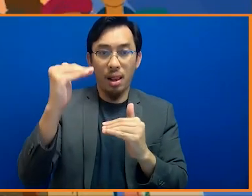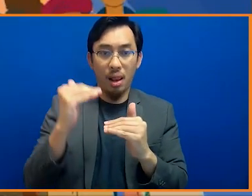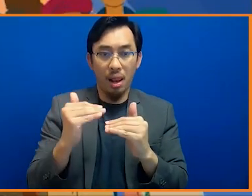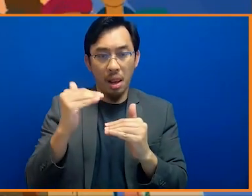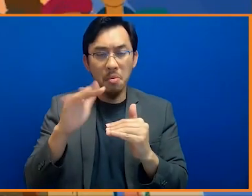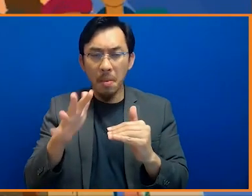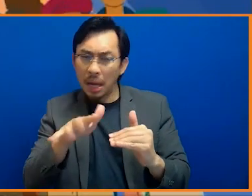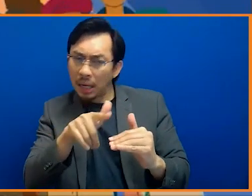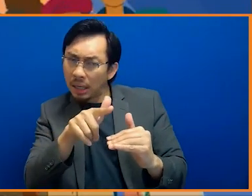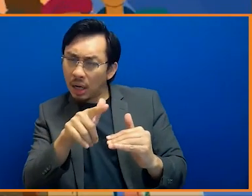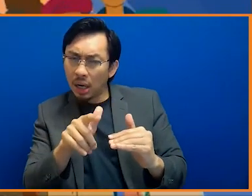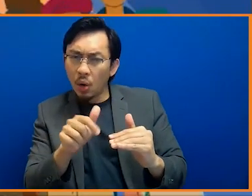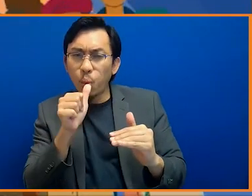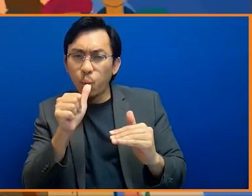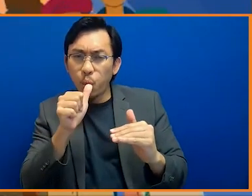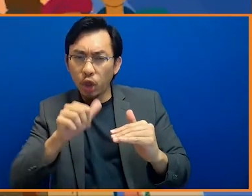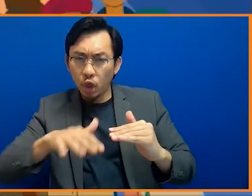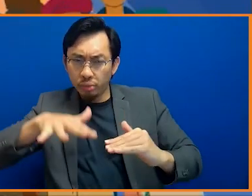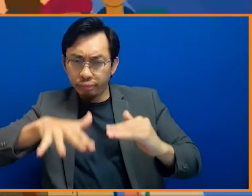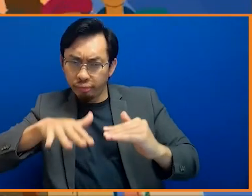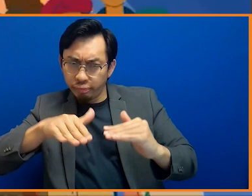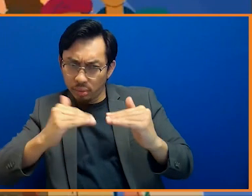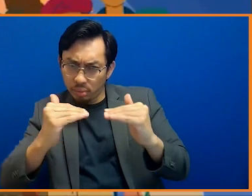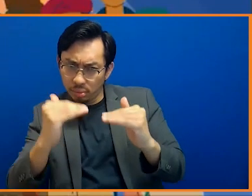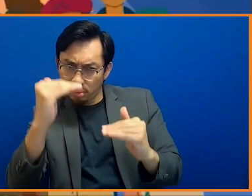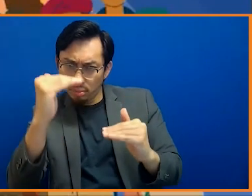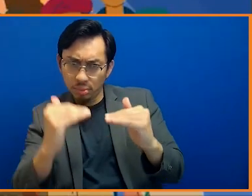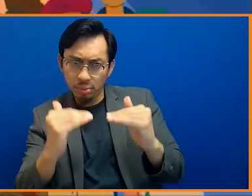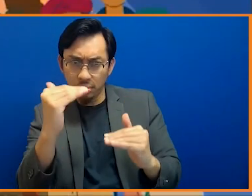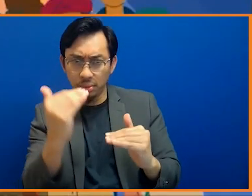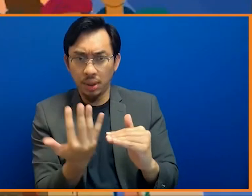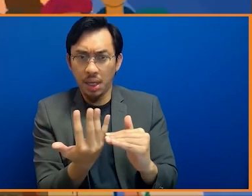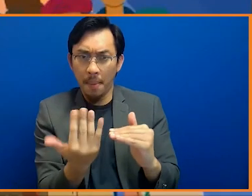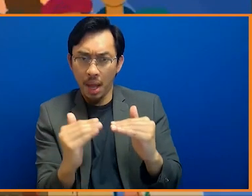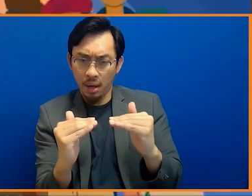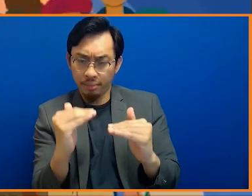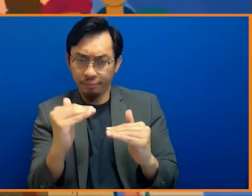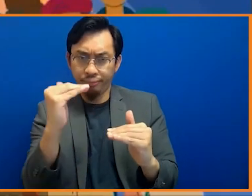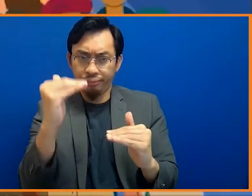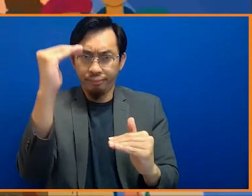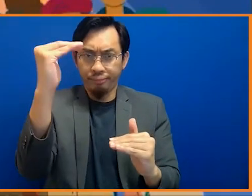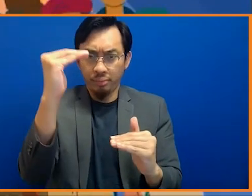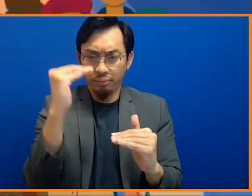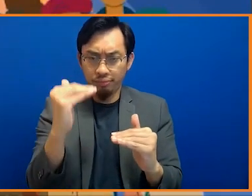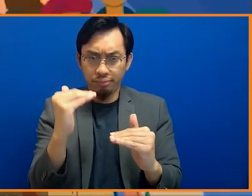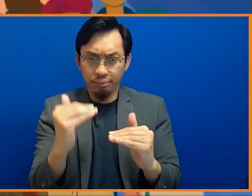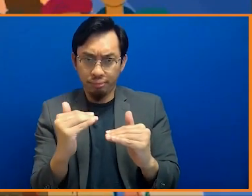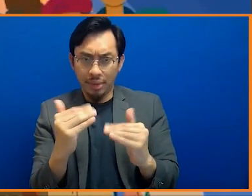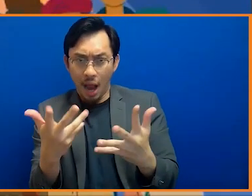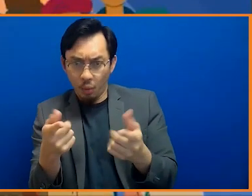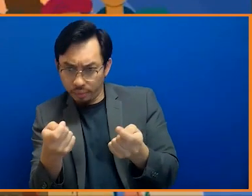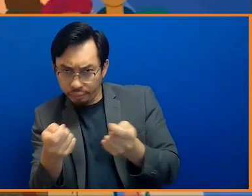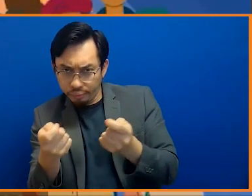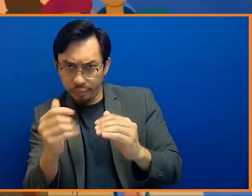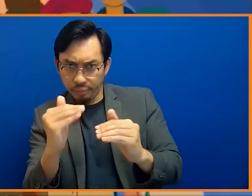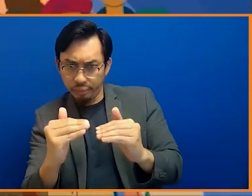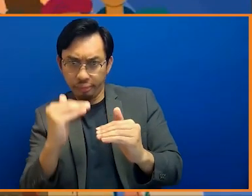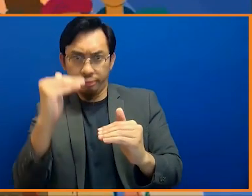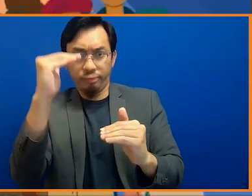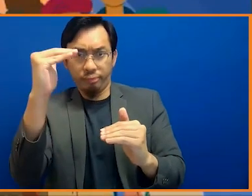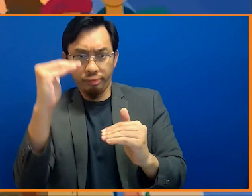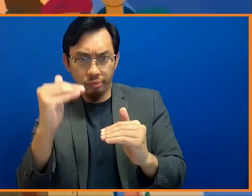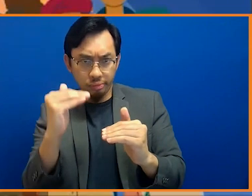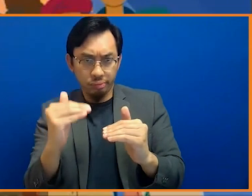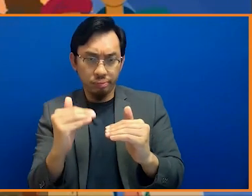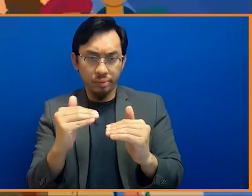the water surface or sea surface is static or at still water. That's what